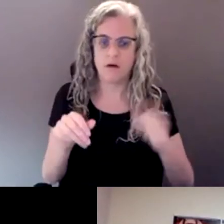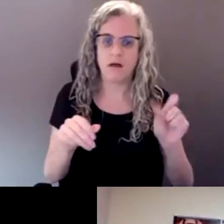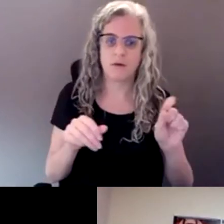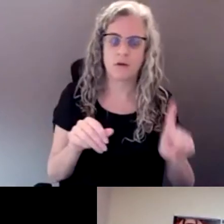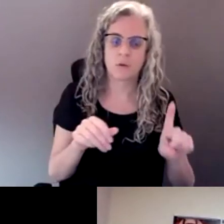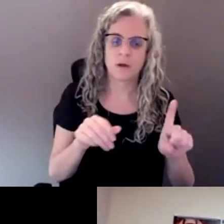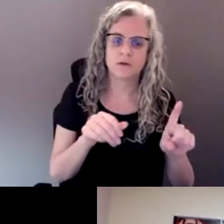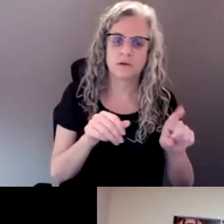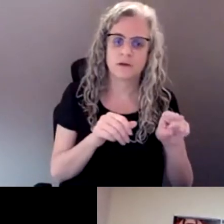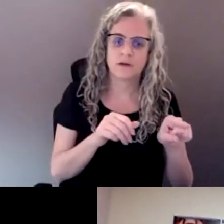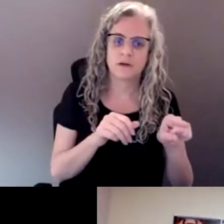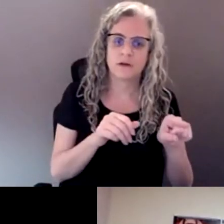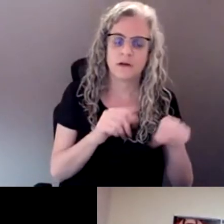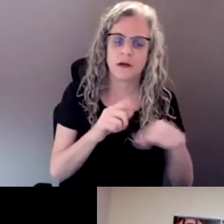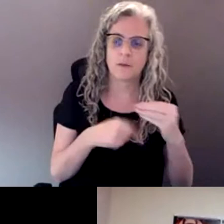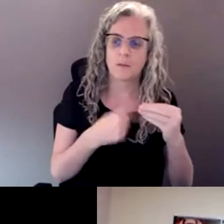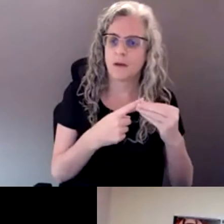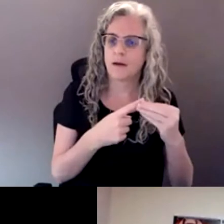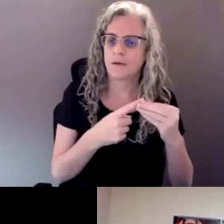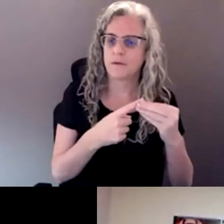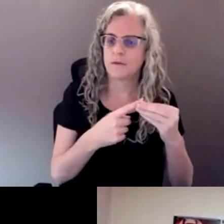was about